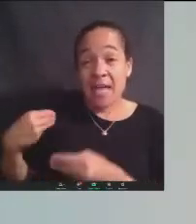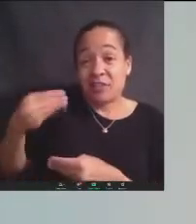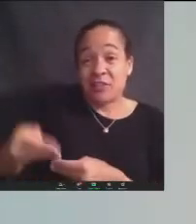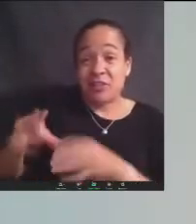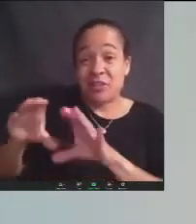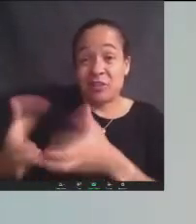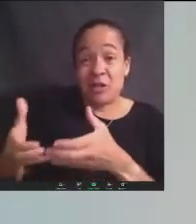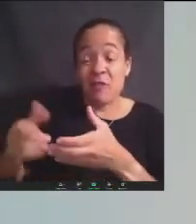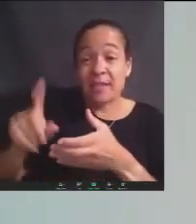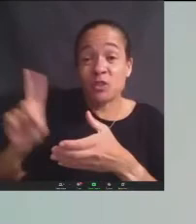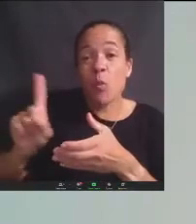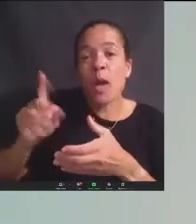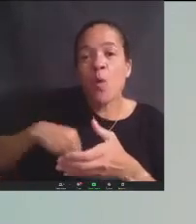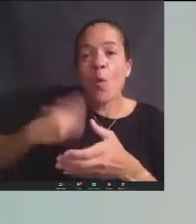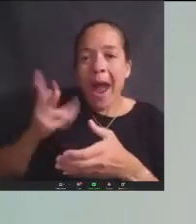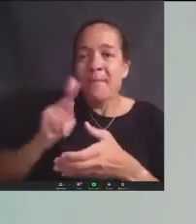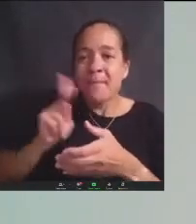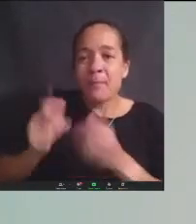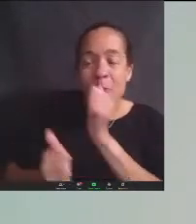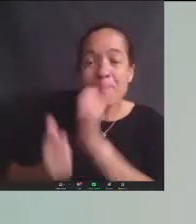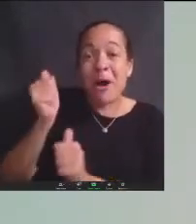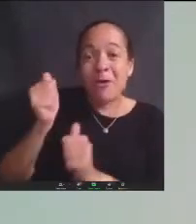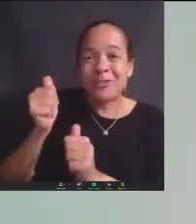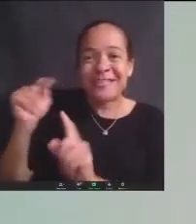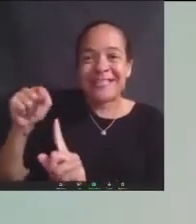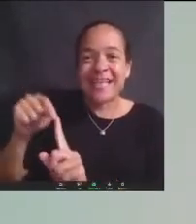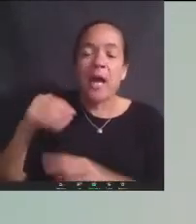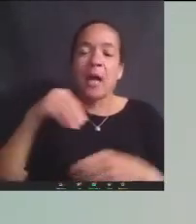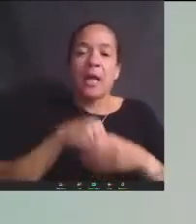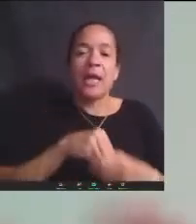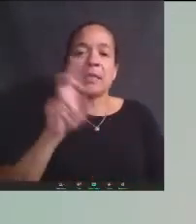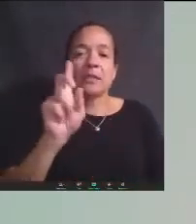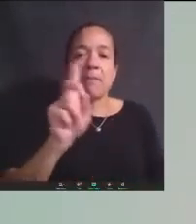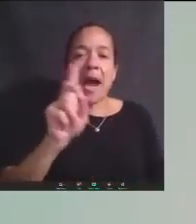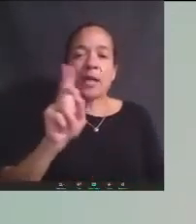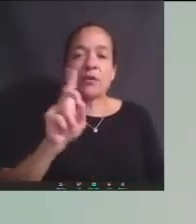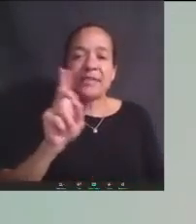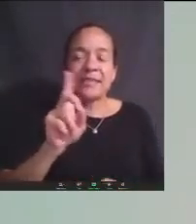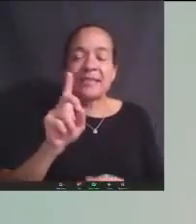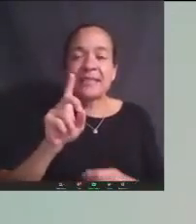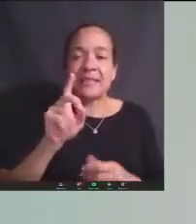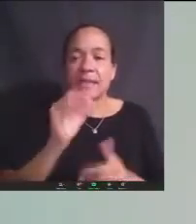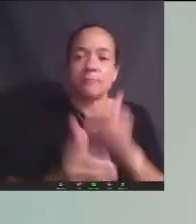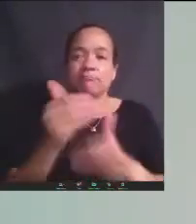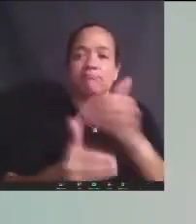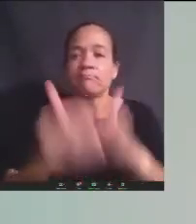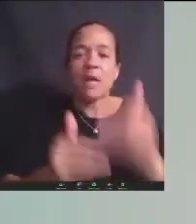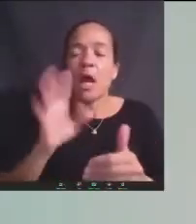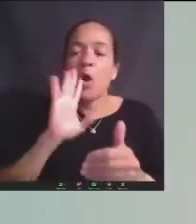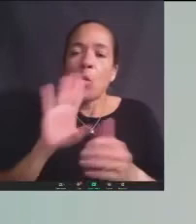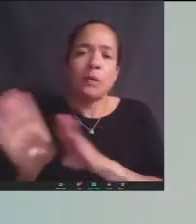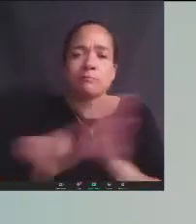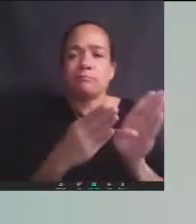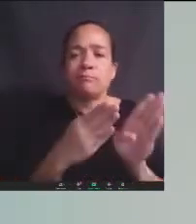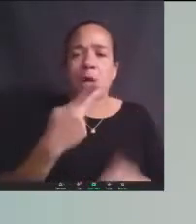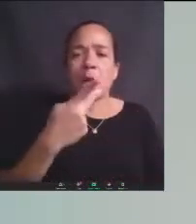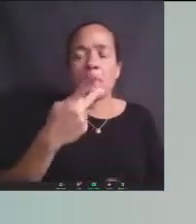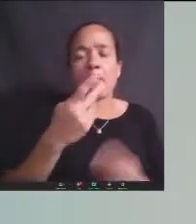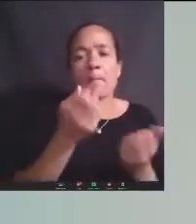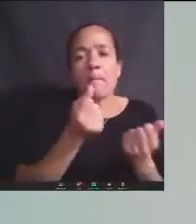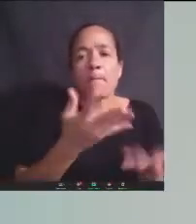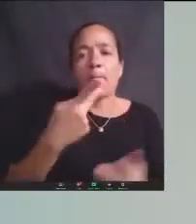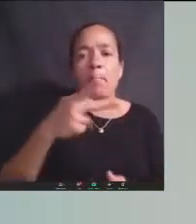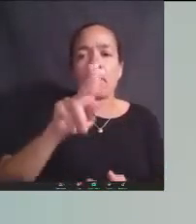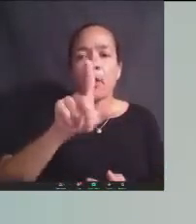democracy, that would normally push us towards pluralism, right? That would normally since there won't be any racial majority, then we'll be